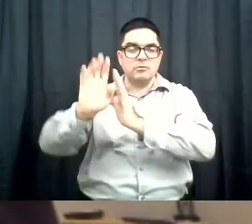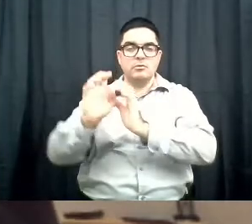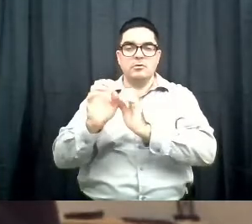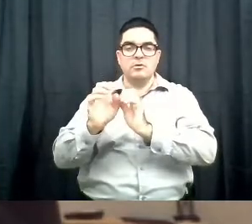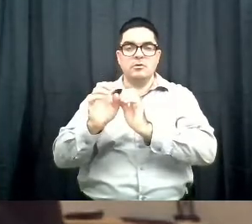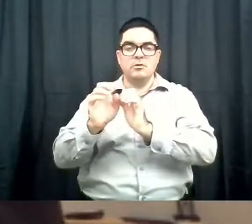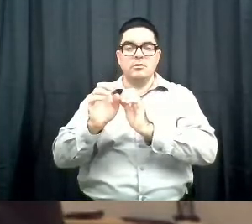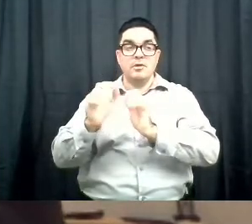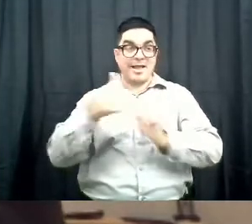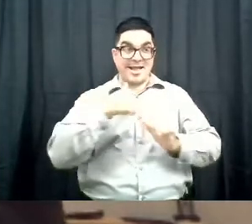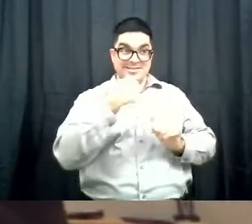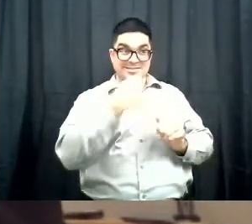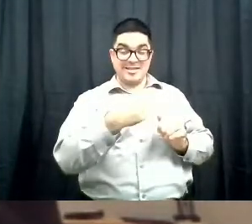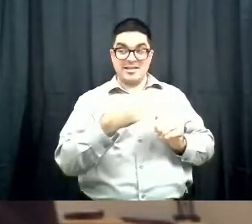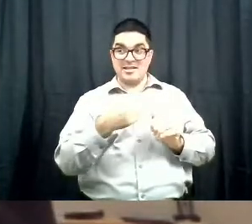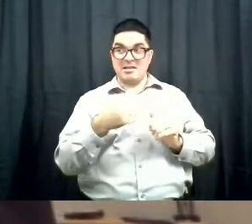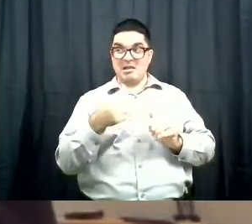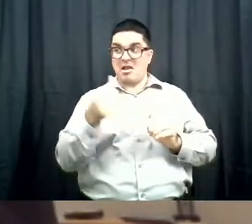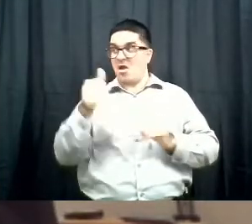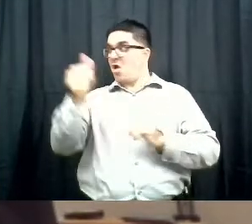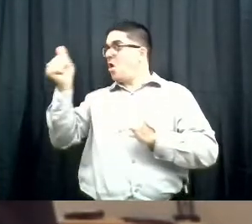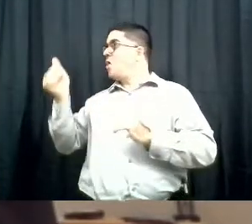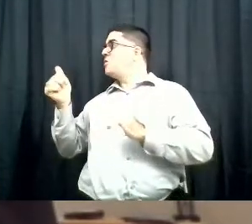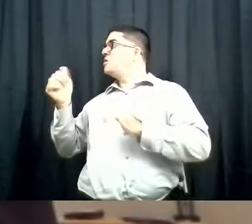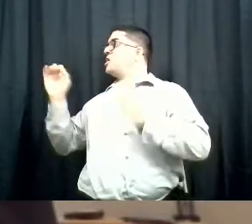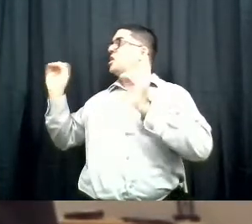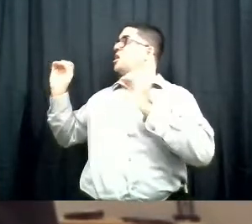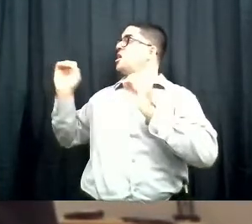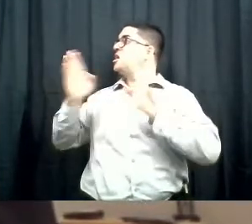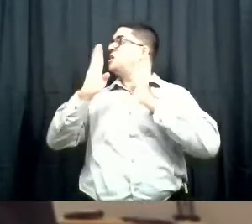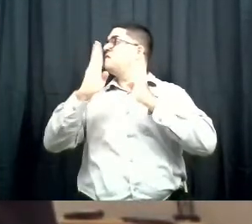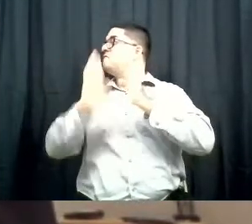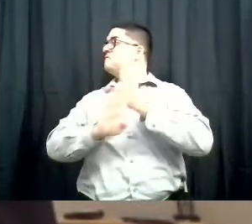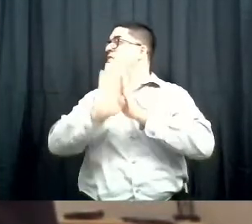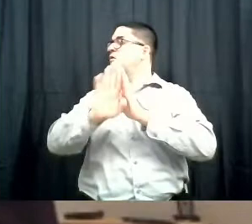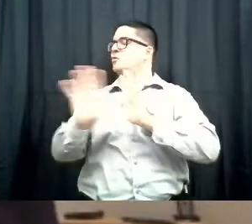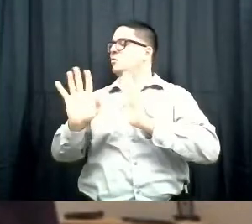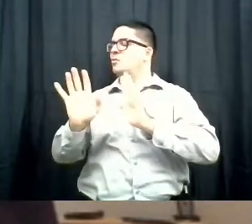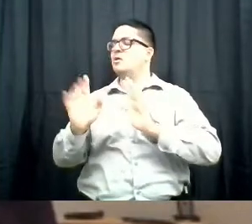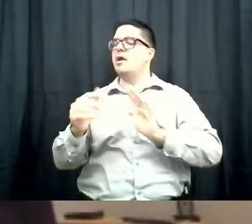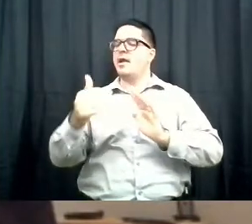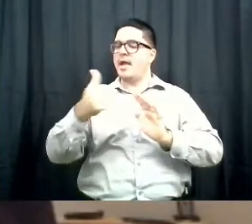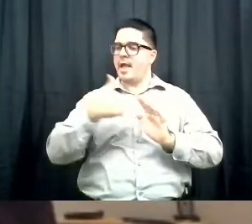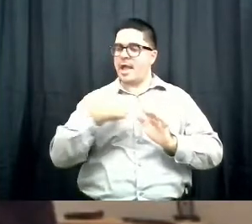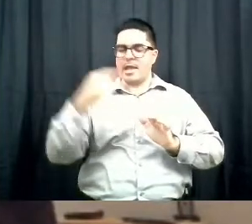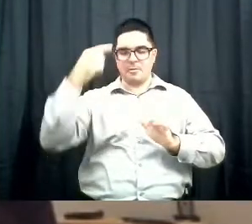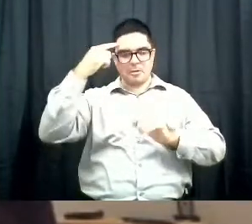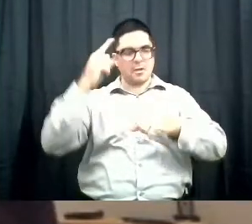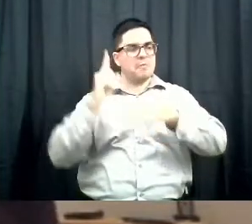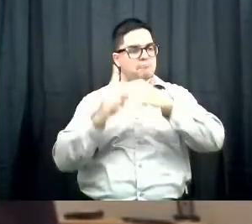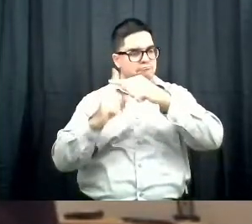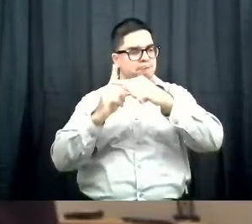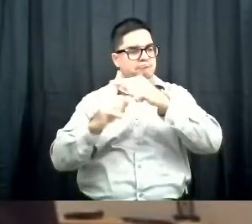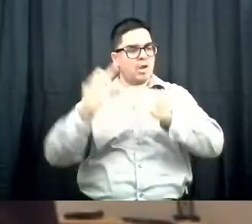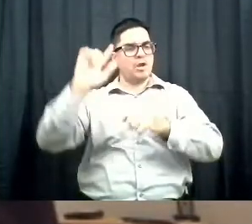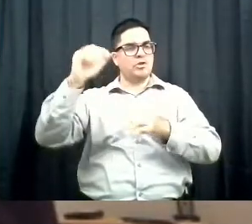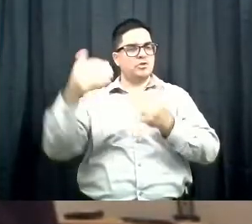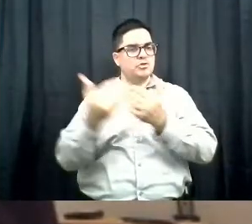growth, but I am. I'm very optimistic about the new governor. I think he's focused on growth. I think he's a